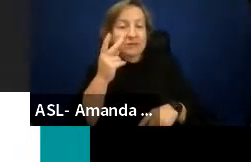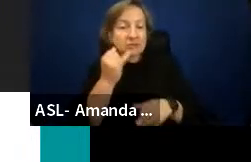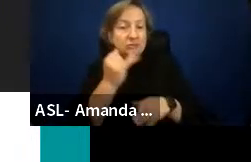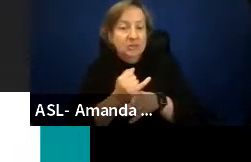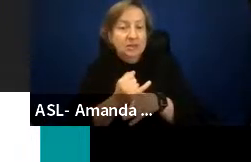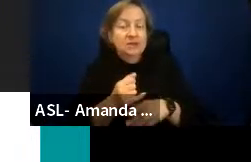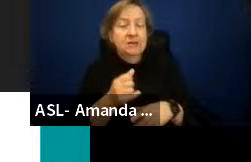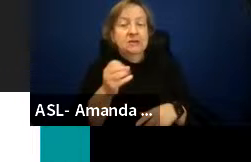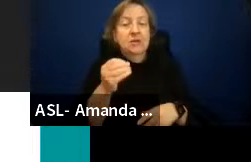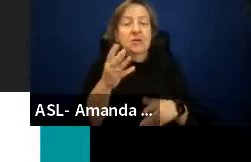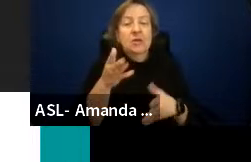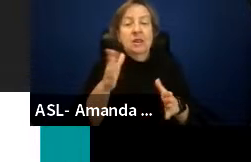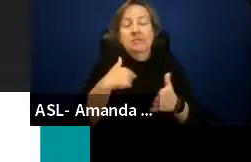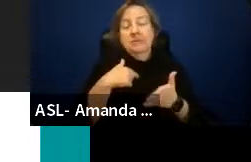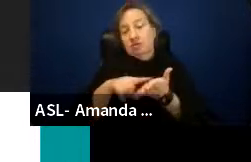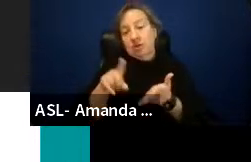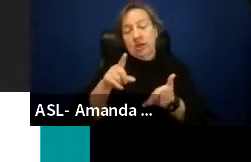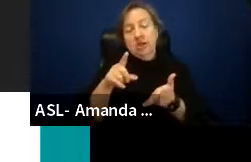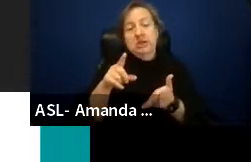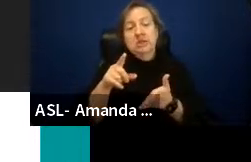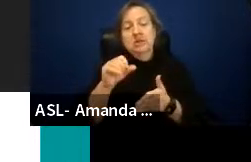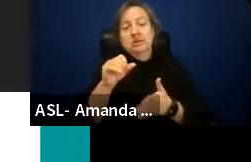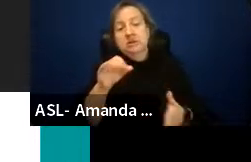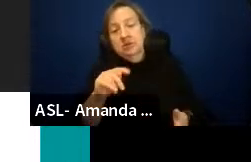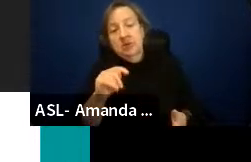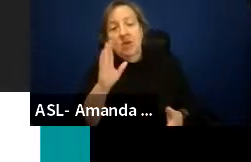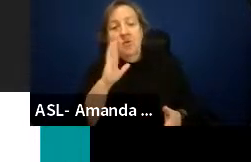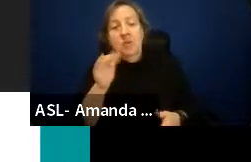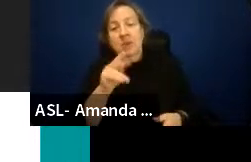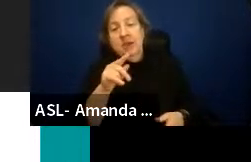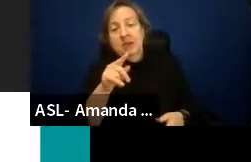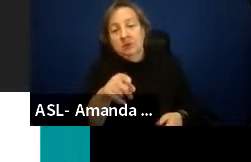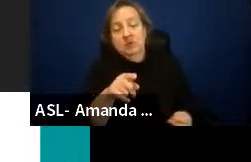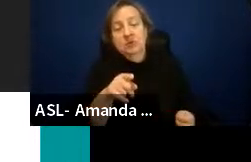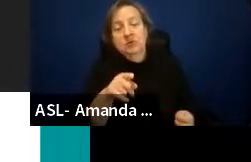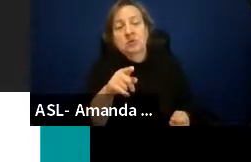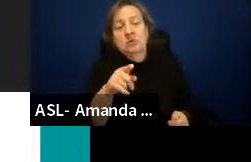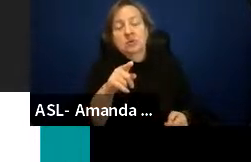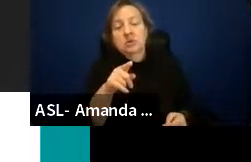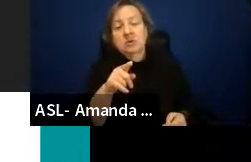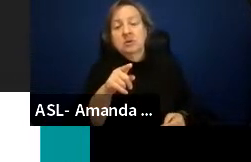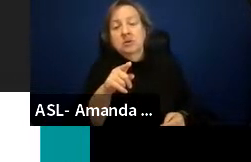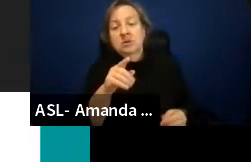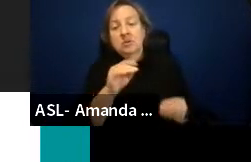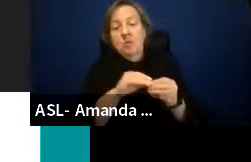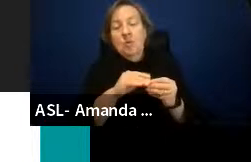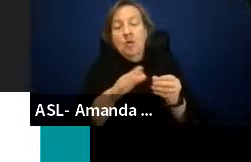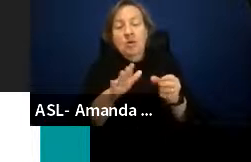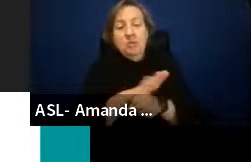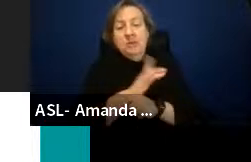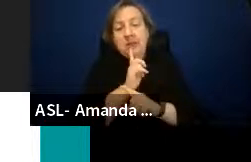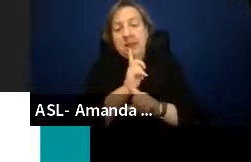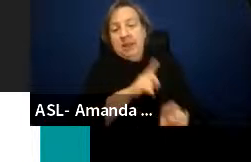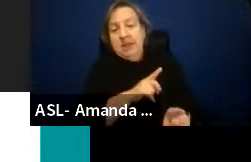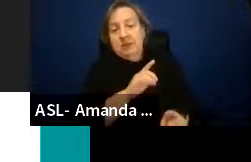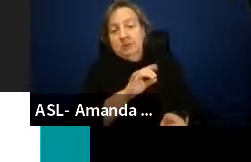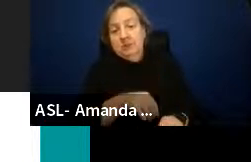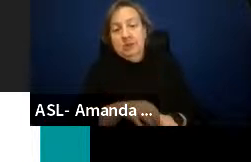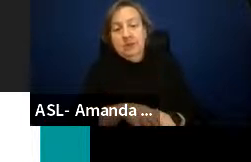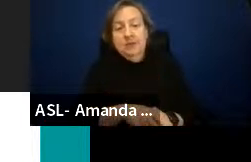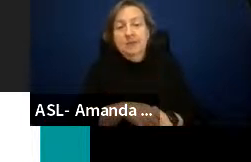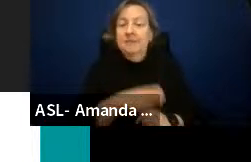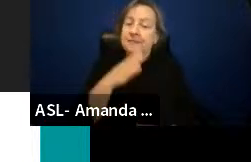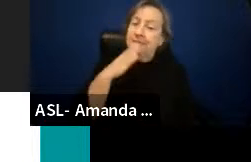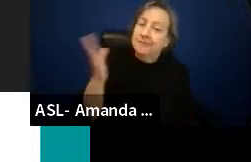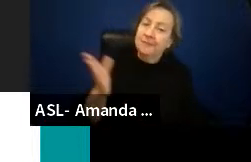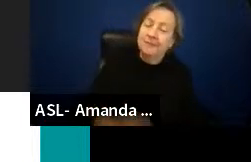So let me double check, and Scott, we will get back to you on a more complete answer to that. Thank